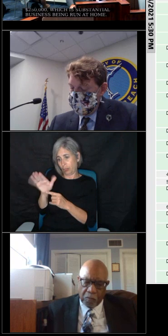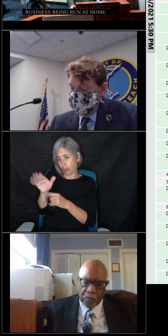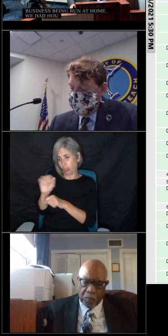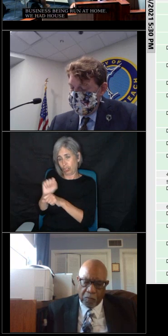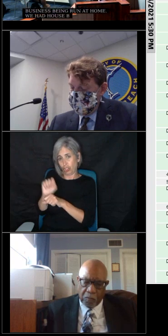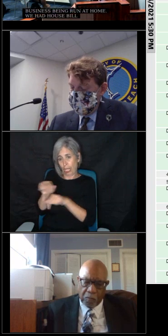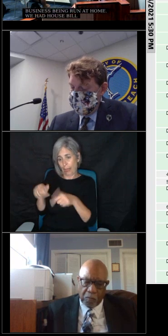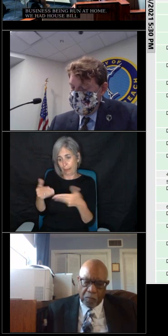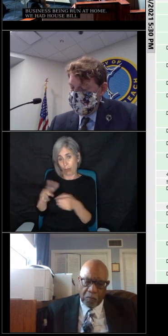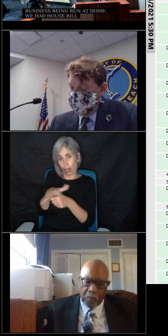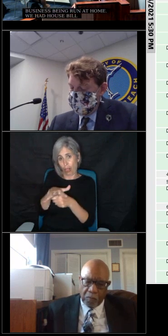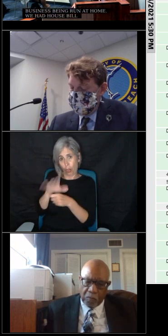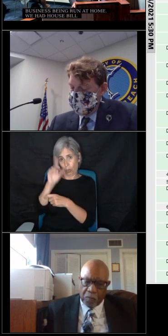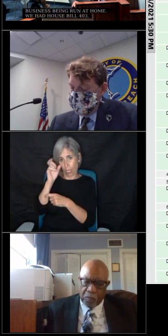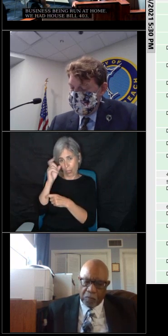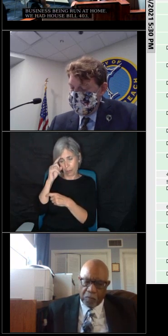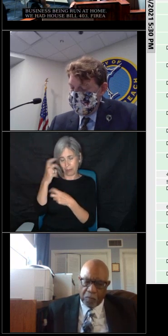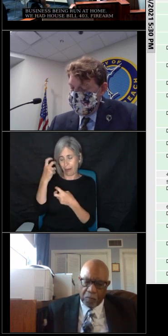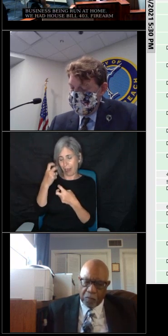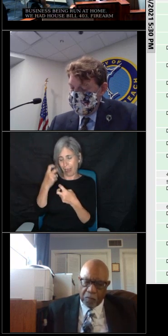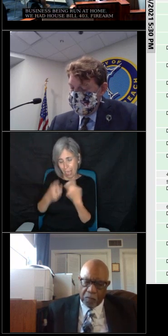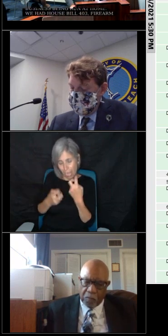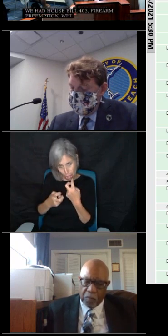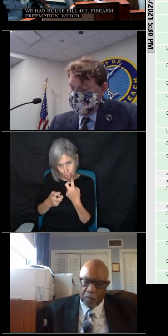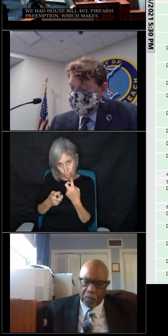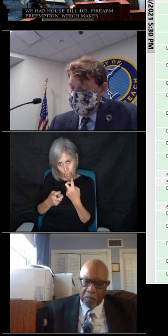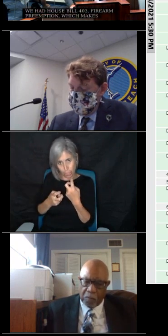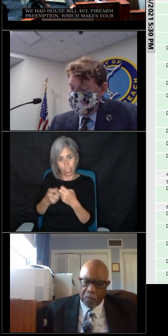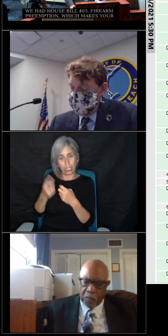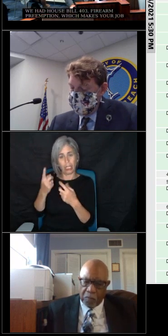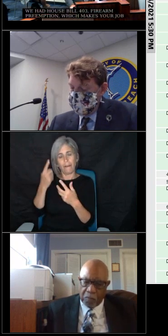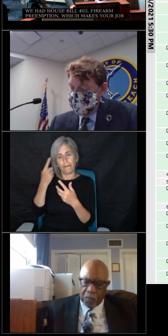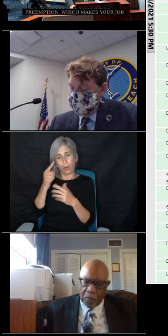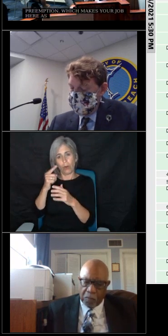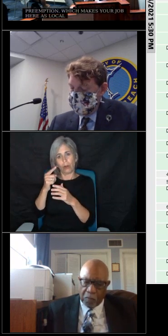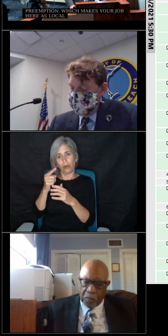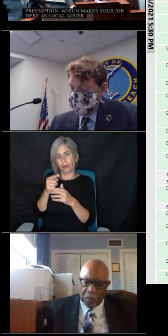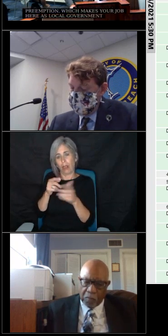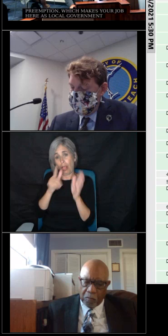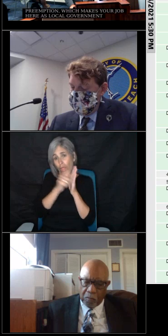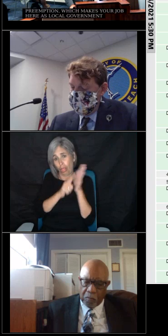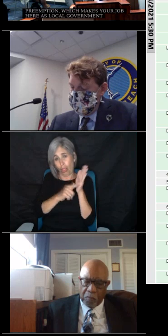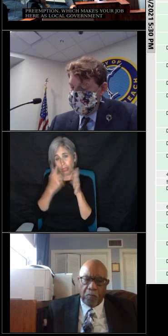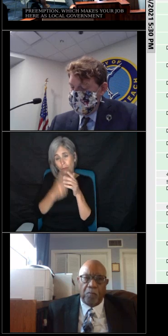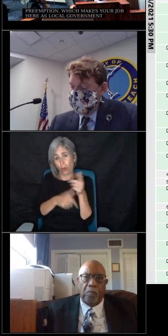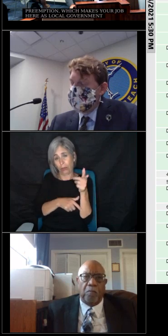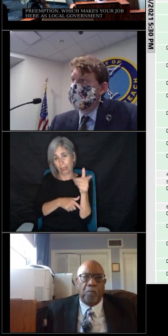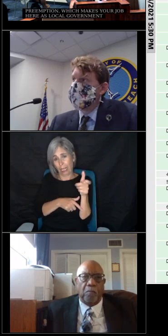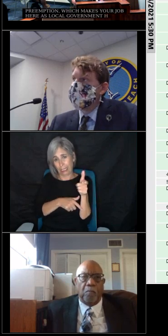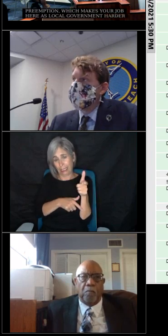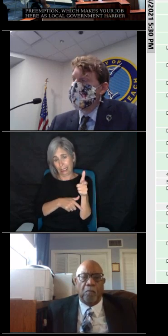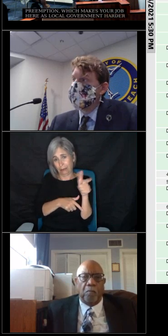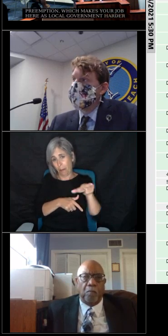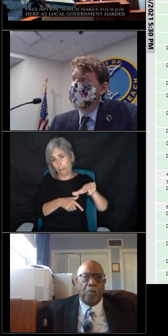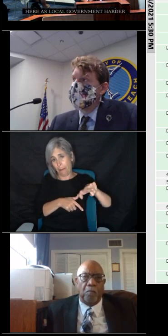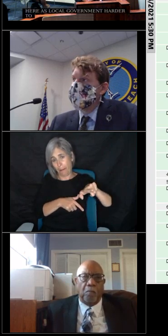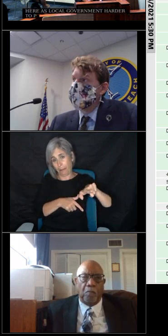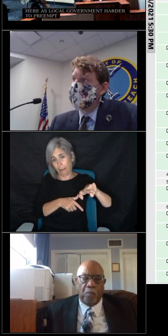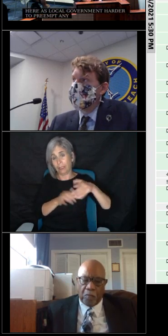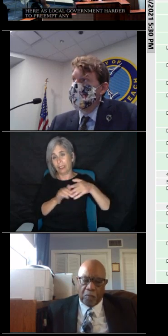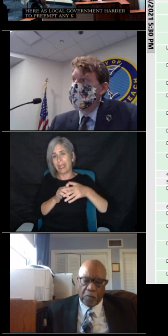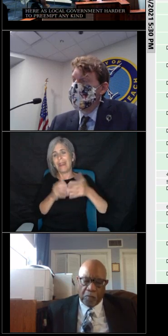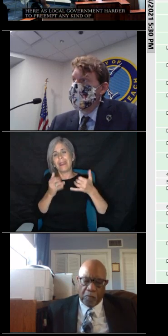here as local government harder to preempt any kind of existing firearm laws. And what we now did pass